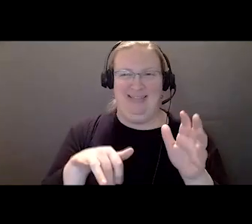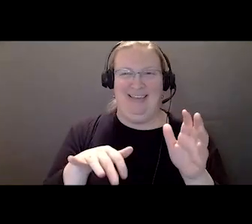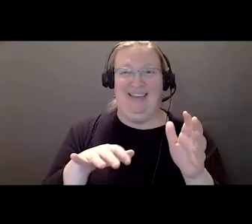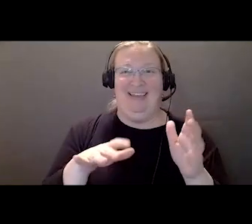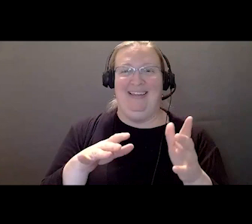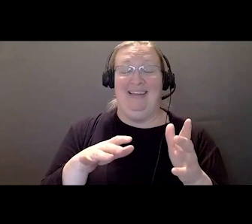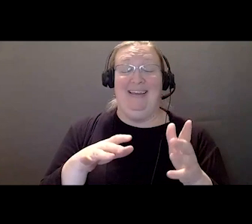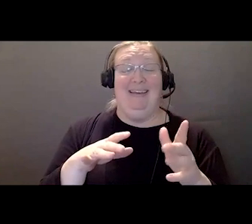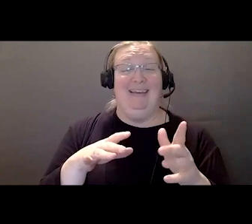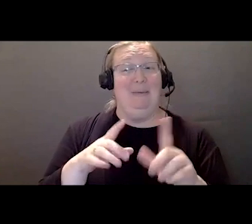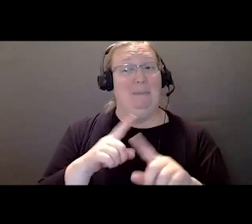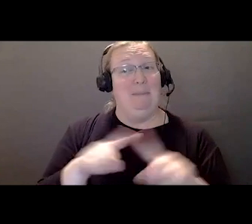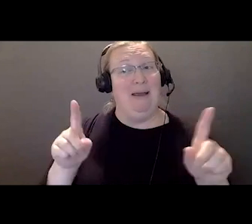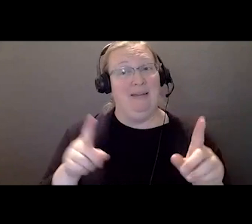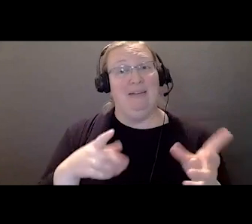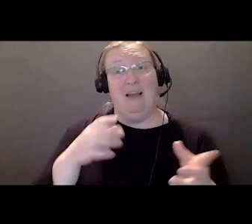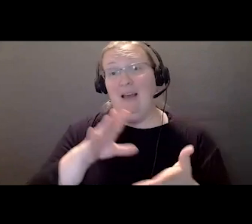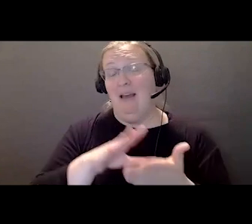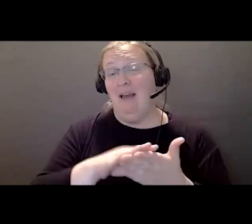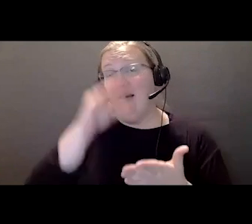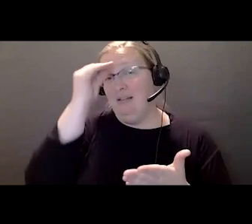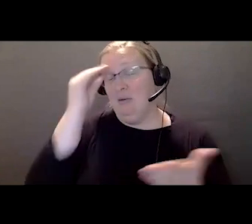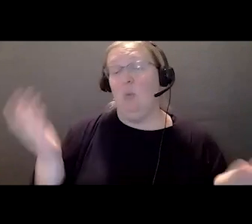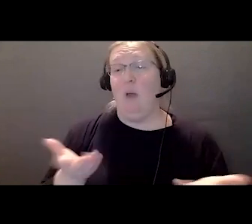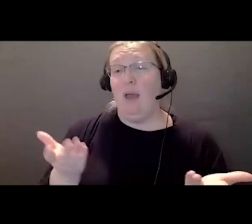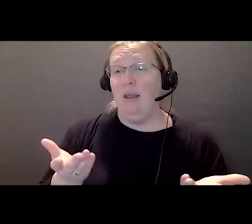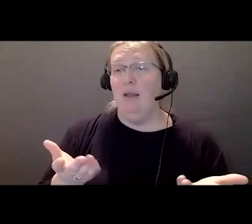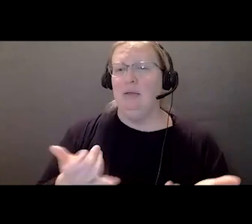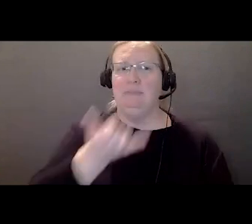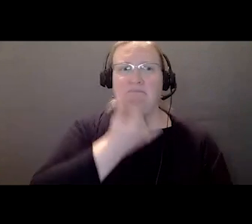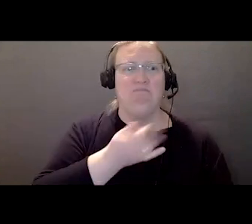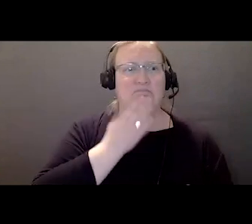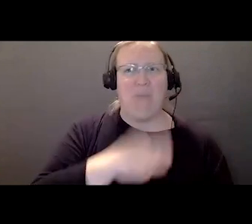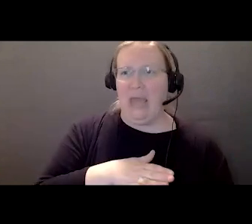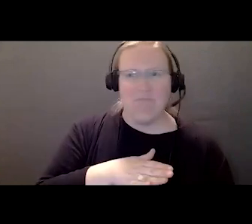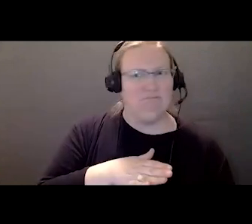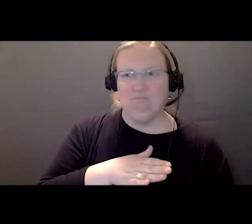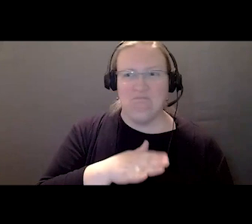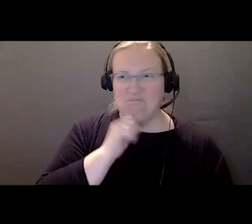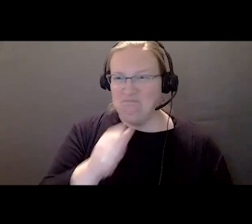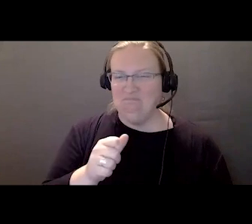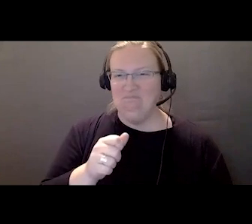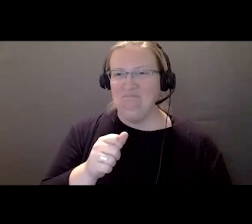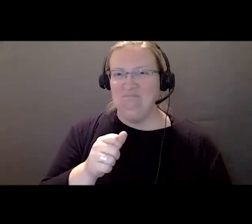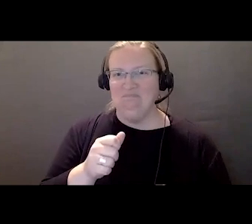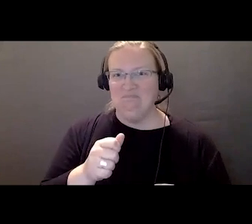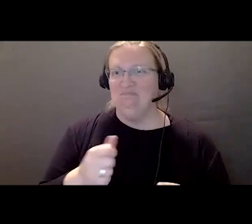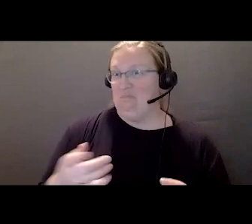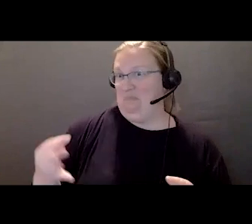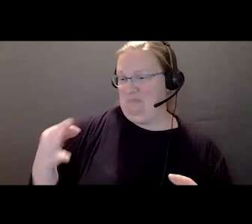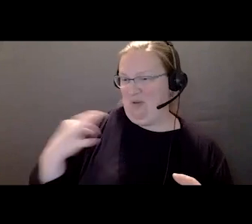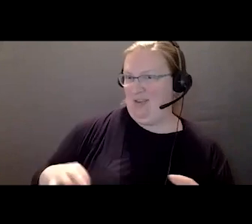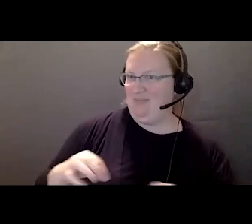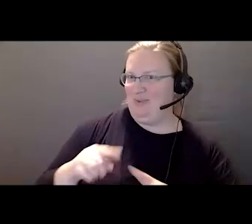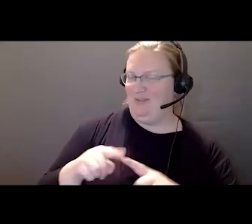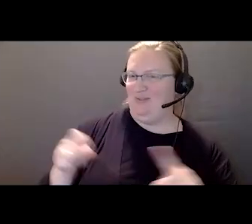learned was that not all mistakes are bad. Sometimes good things come from accidents.